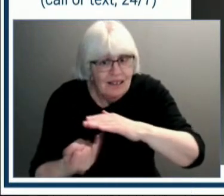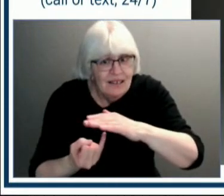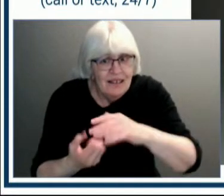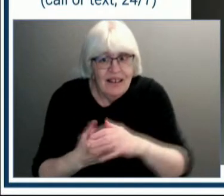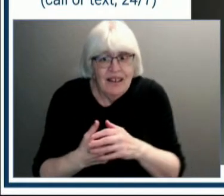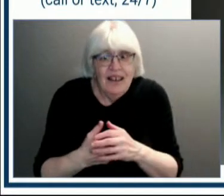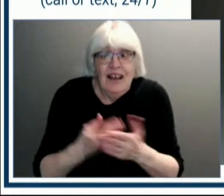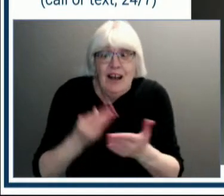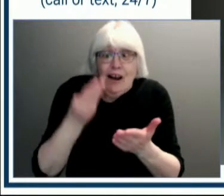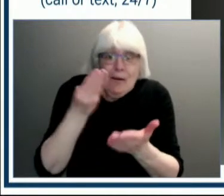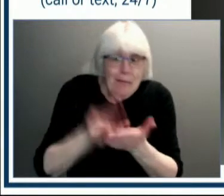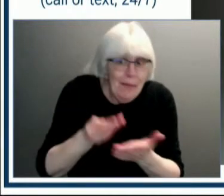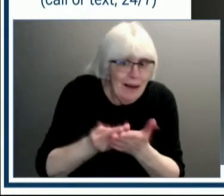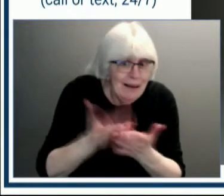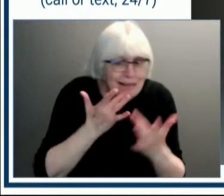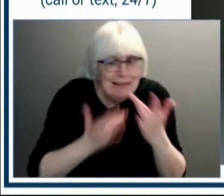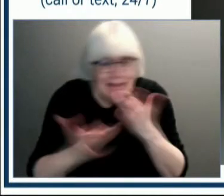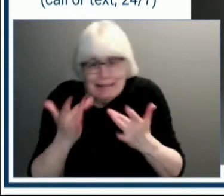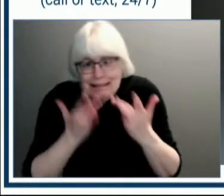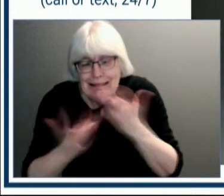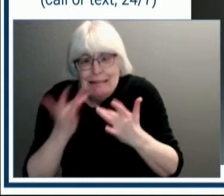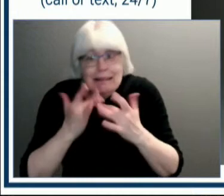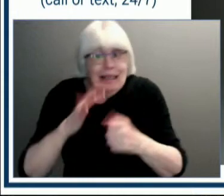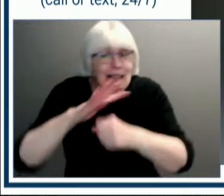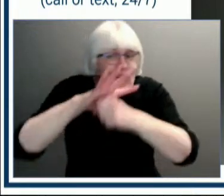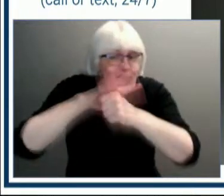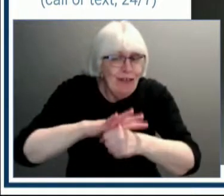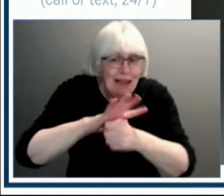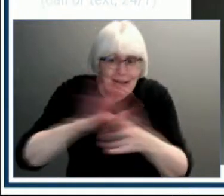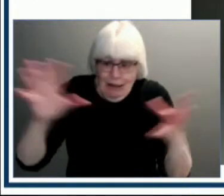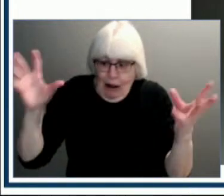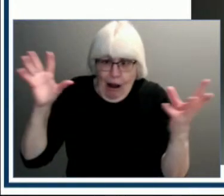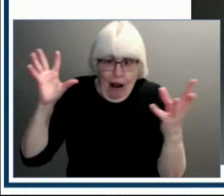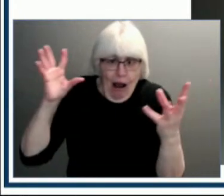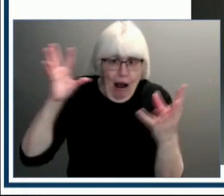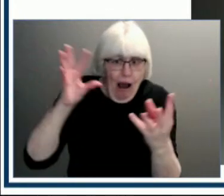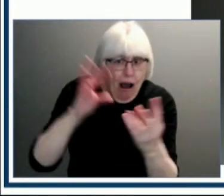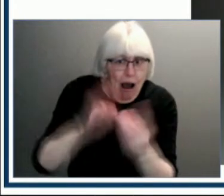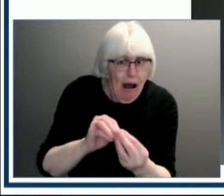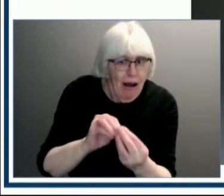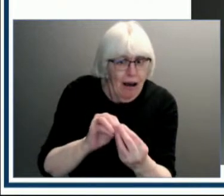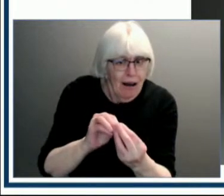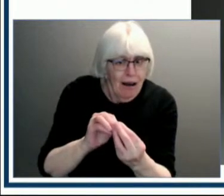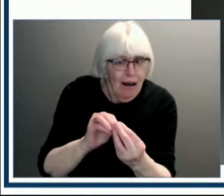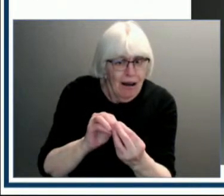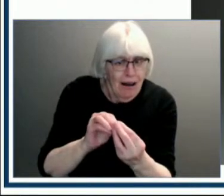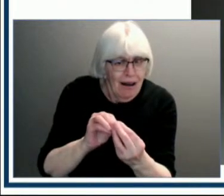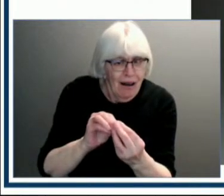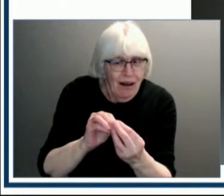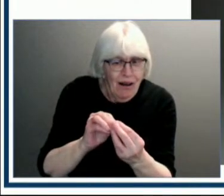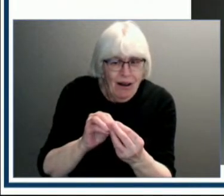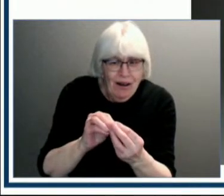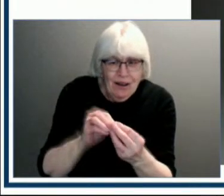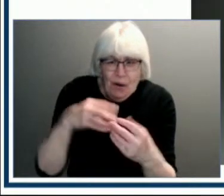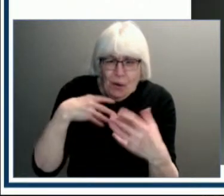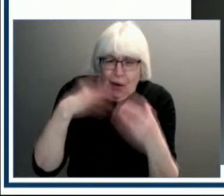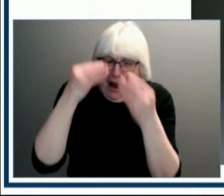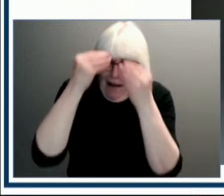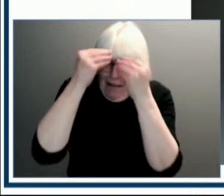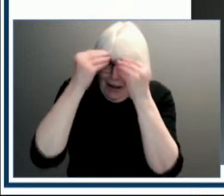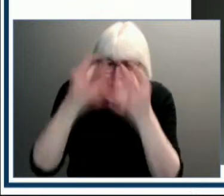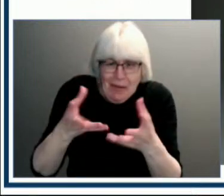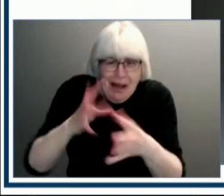happening today, but it's the cumulative impact of that. And there's lots of data out there, especially national data showing,